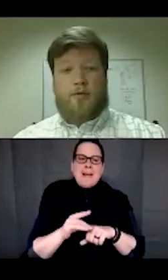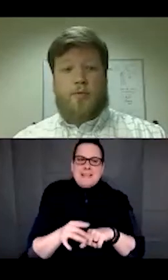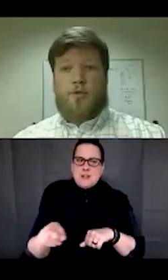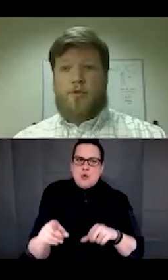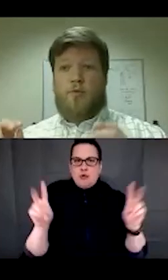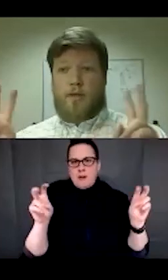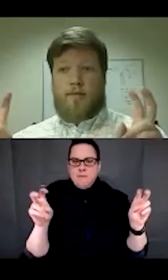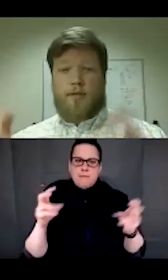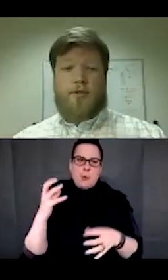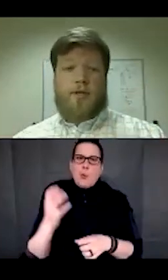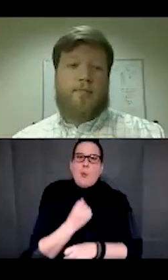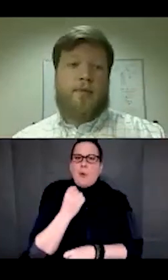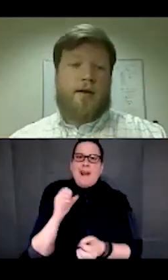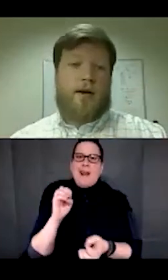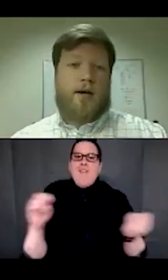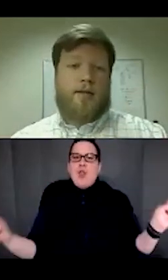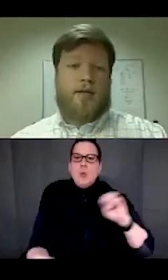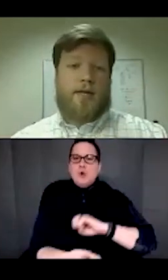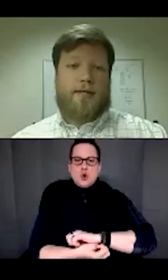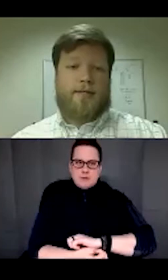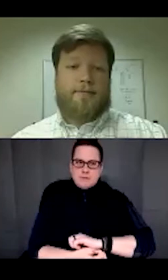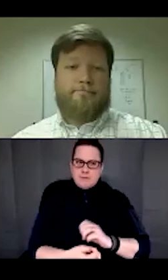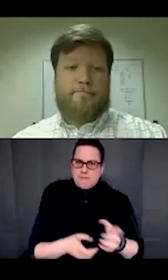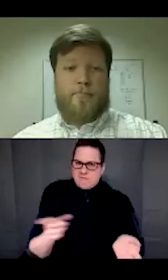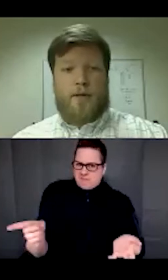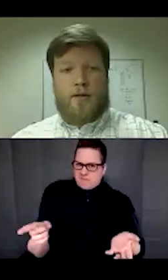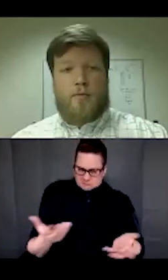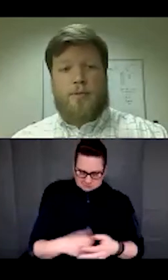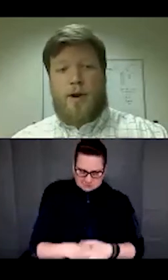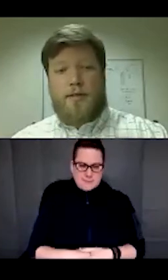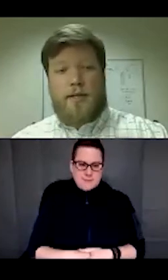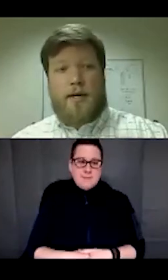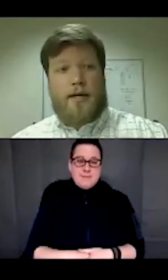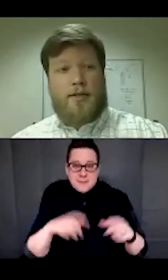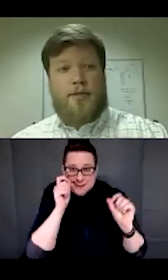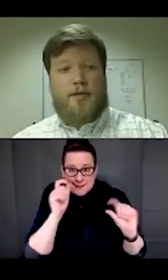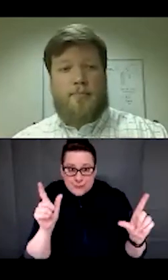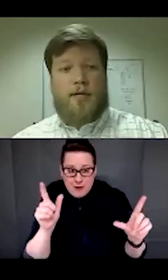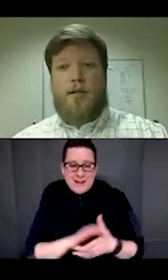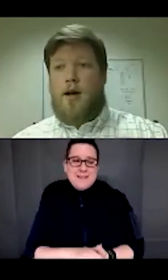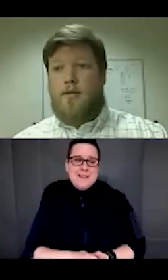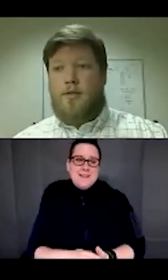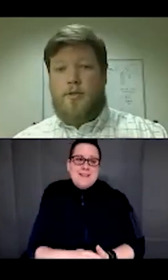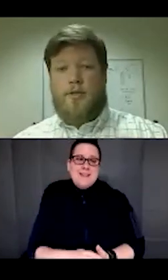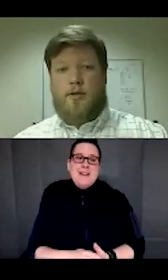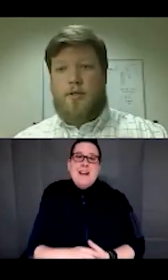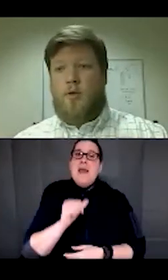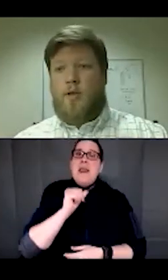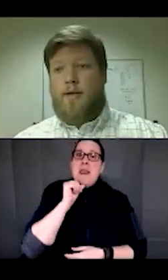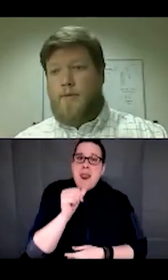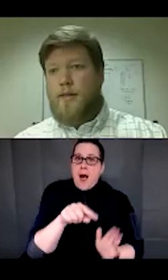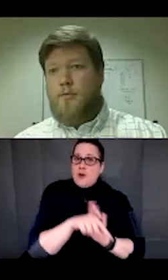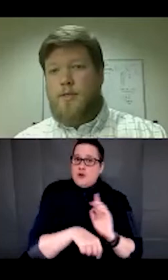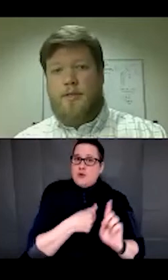going to win the evolution game in a beaker like this? Well, surprisingly, it turns out to be the non-suicidal E.